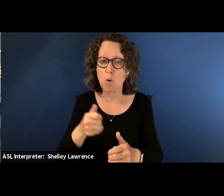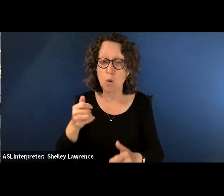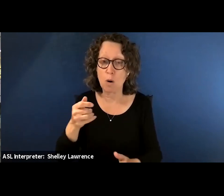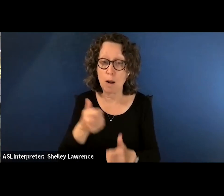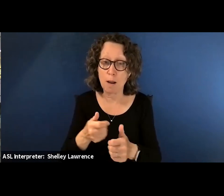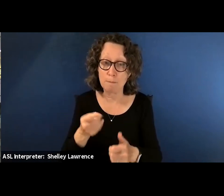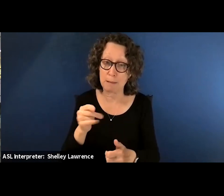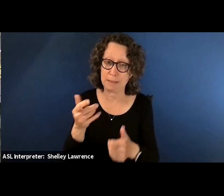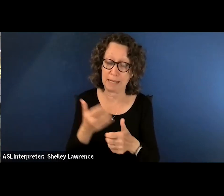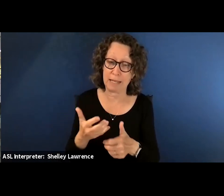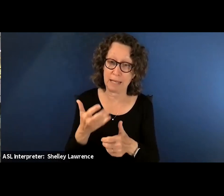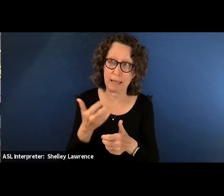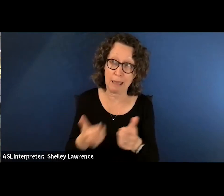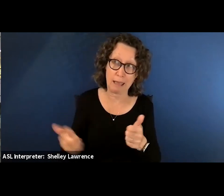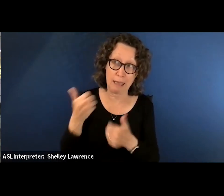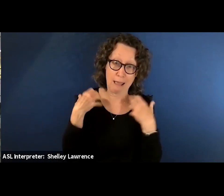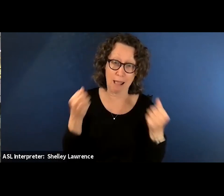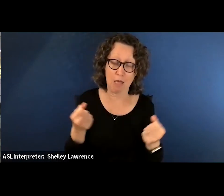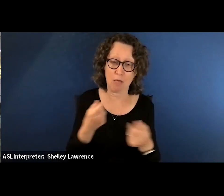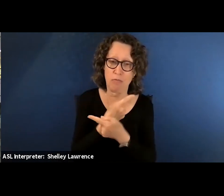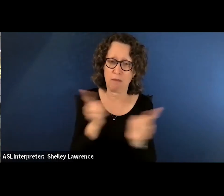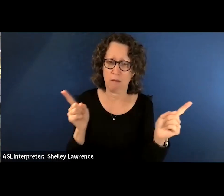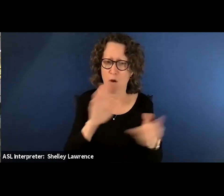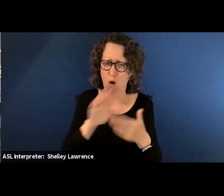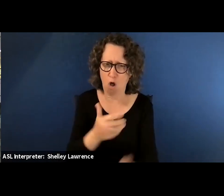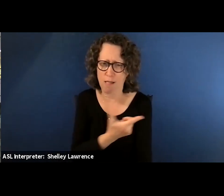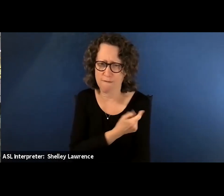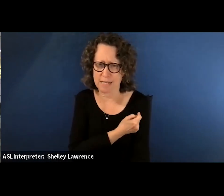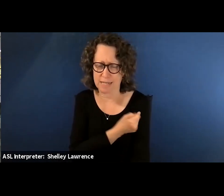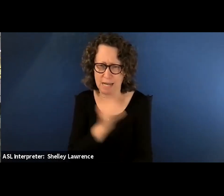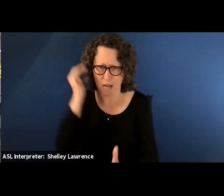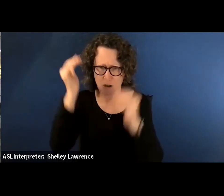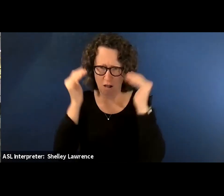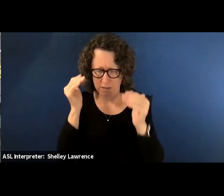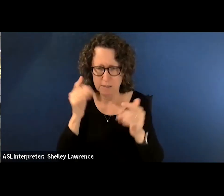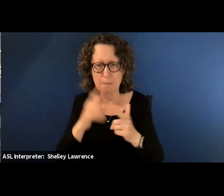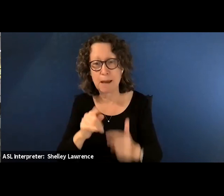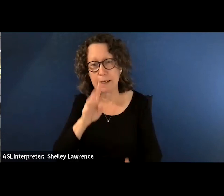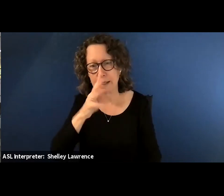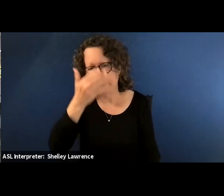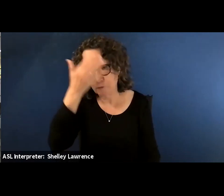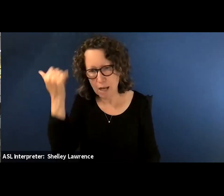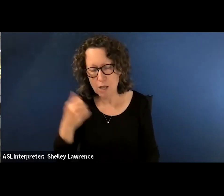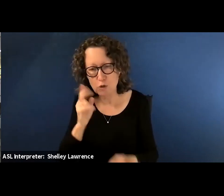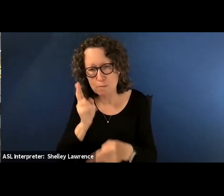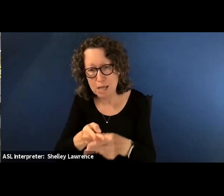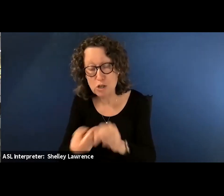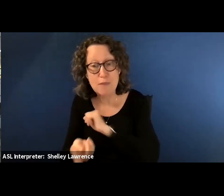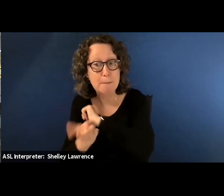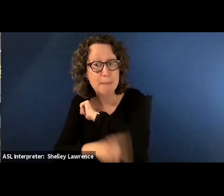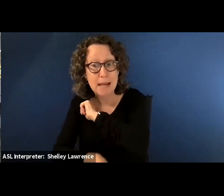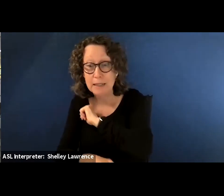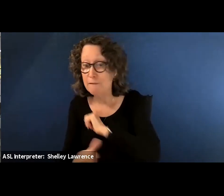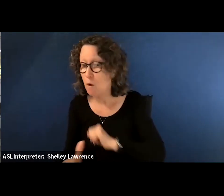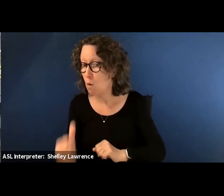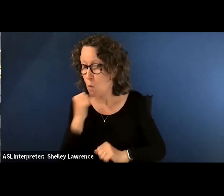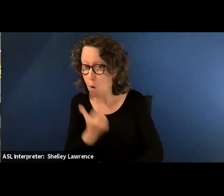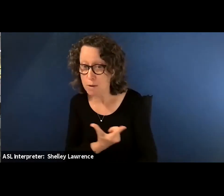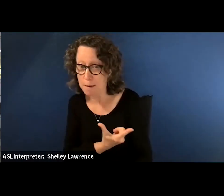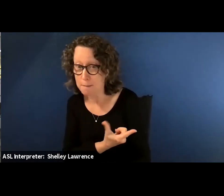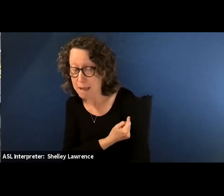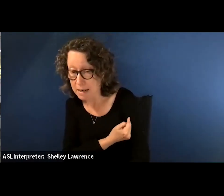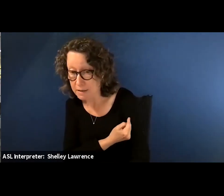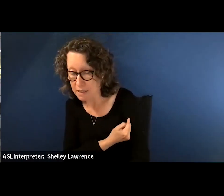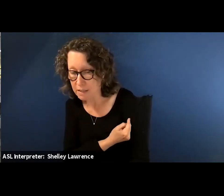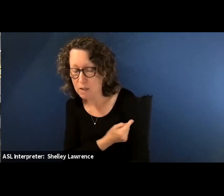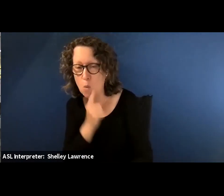requiring all adults to be vaccinated against the disease. But he neglected to mention that the penalty for refusing vaccination